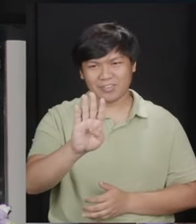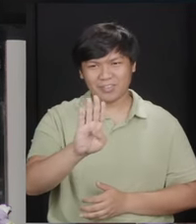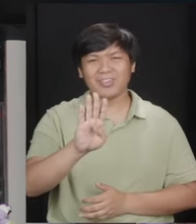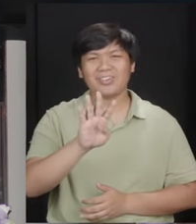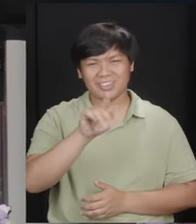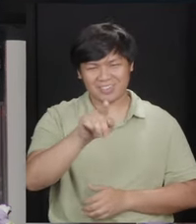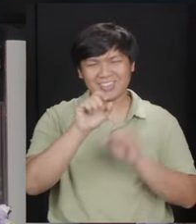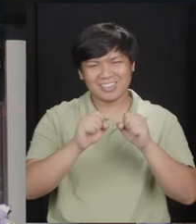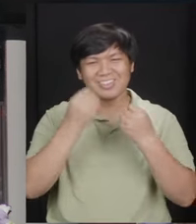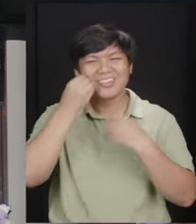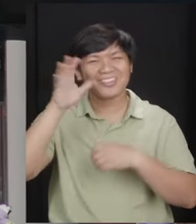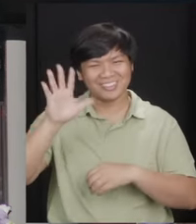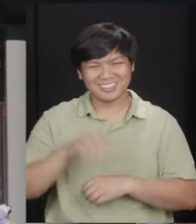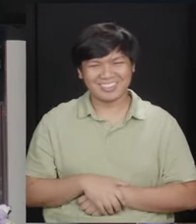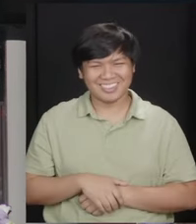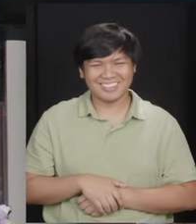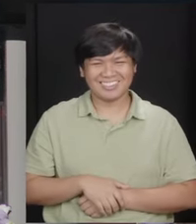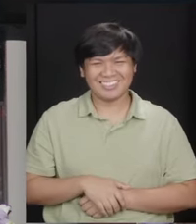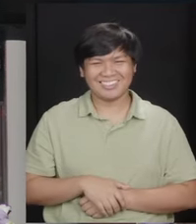go home.